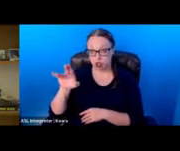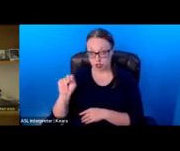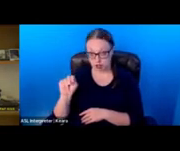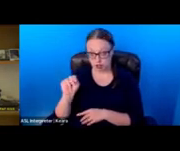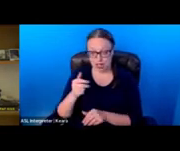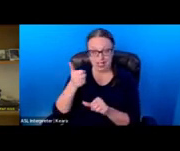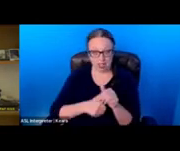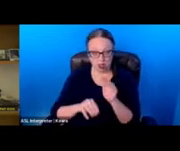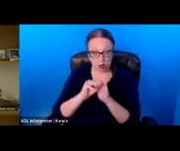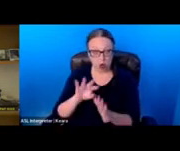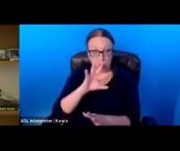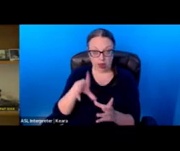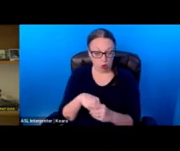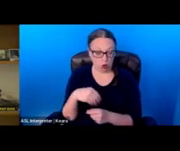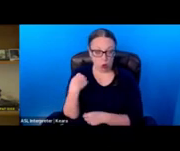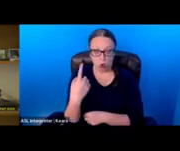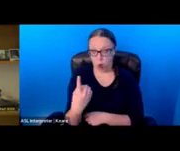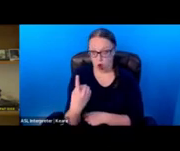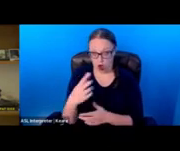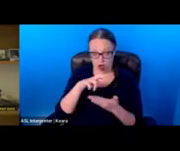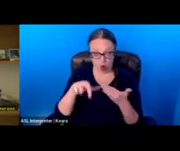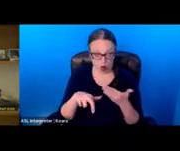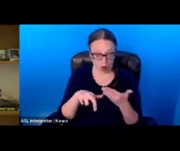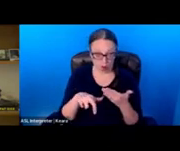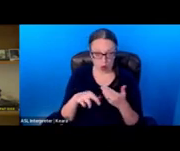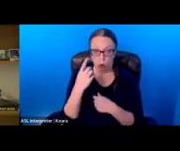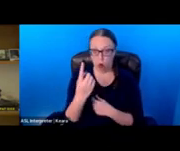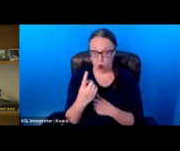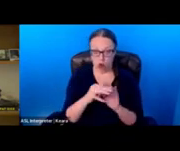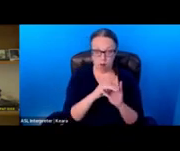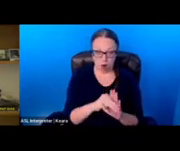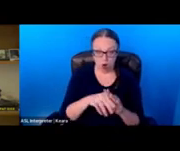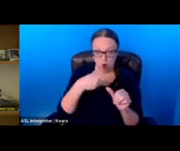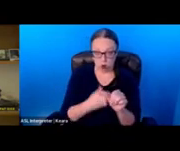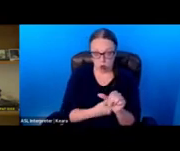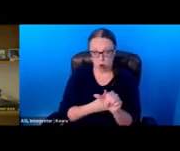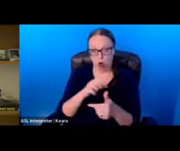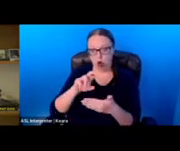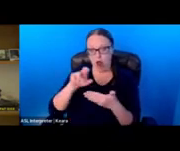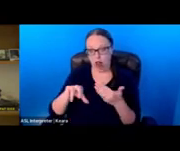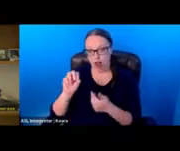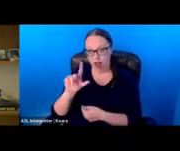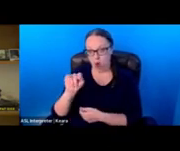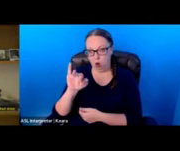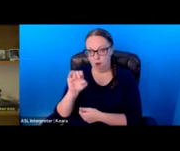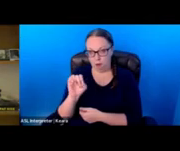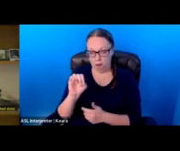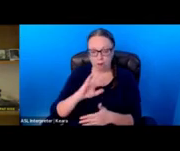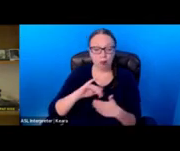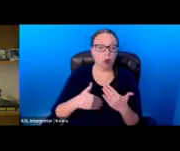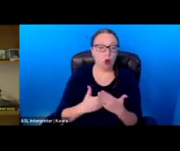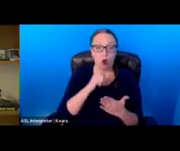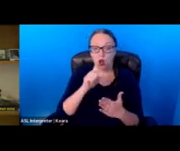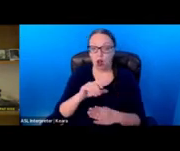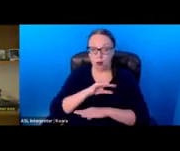one outcome. So there was one model per outcome. All unmet need variables and all